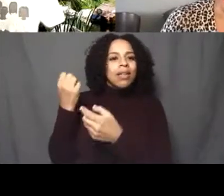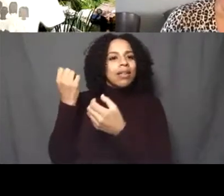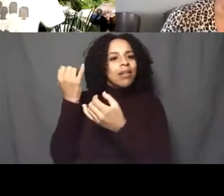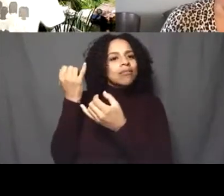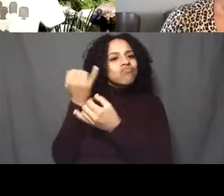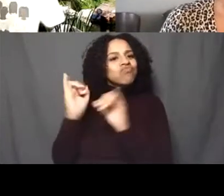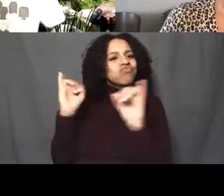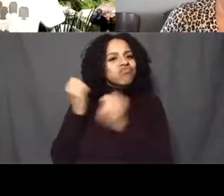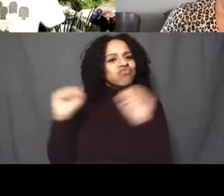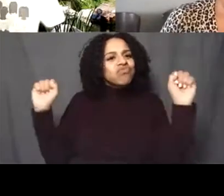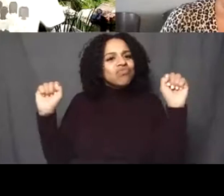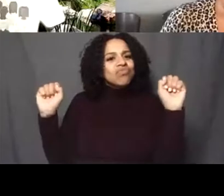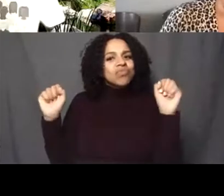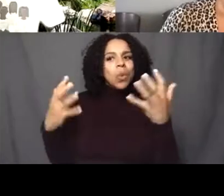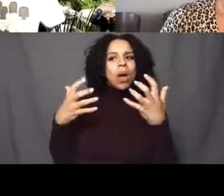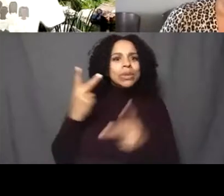about